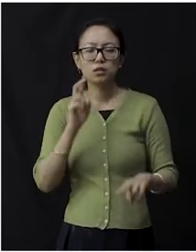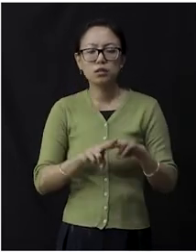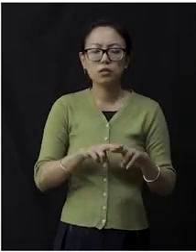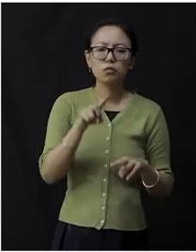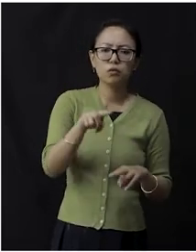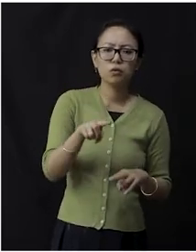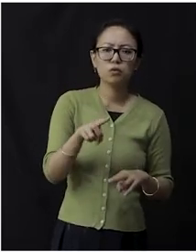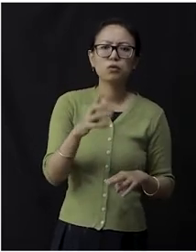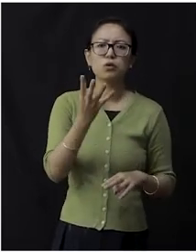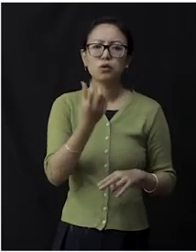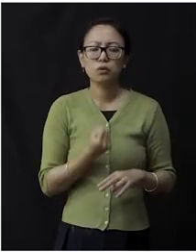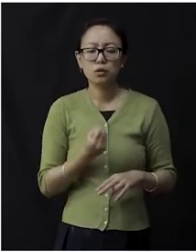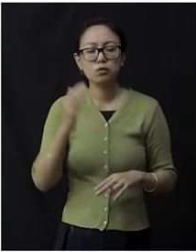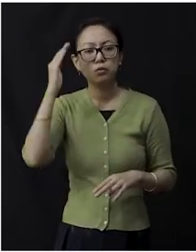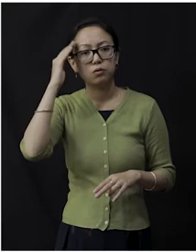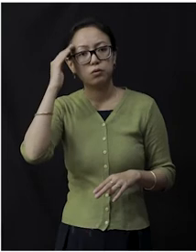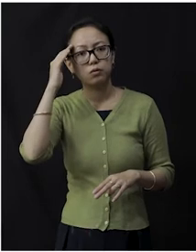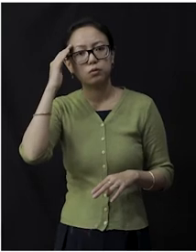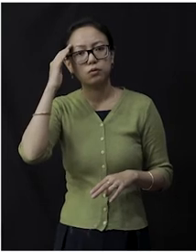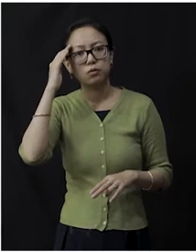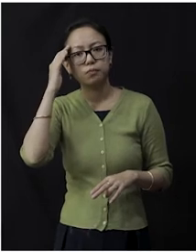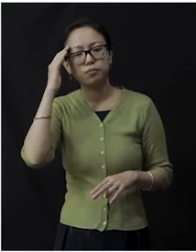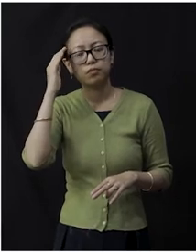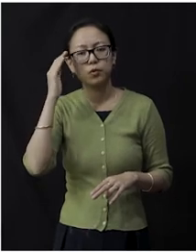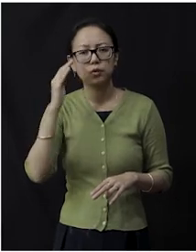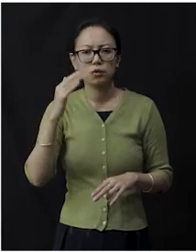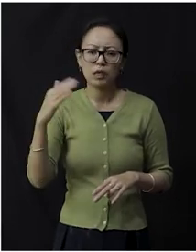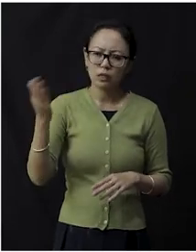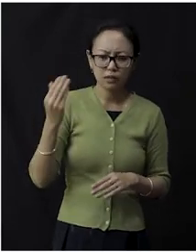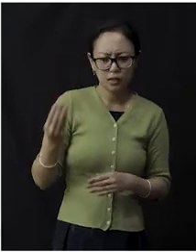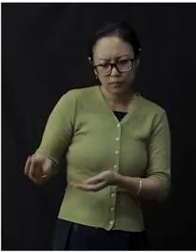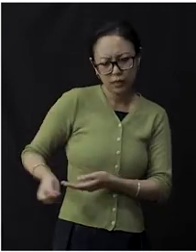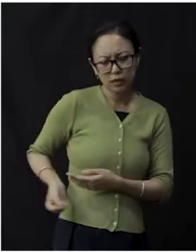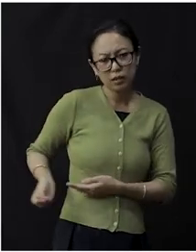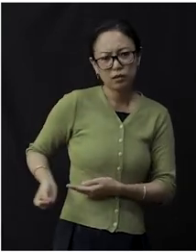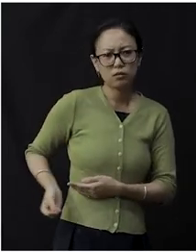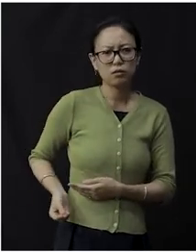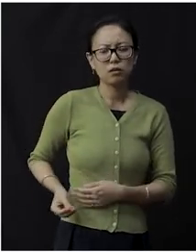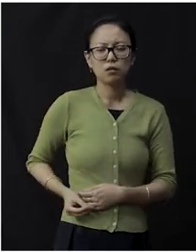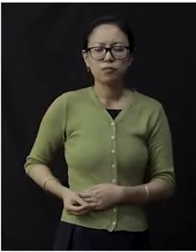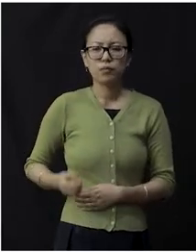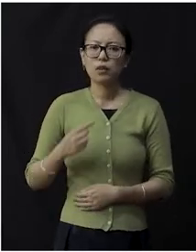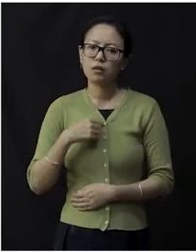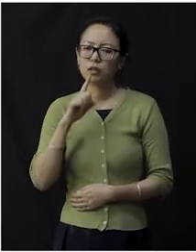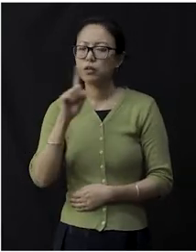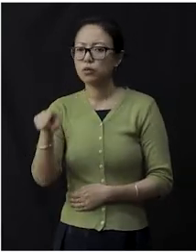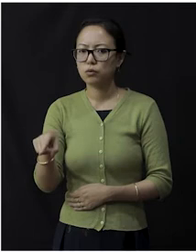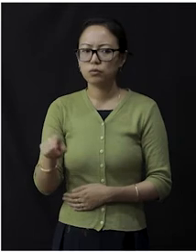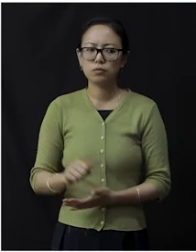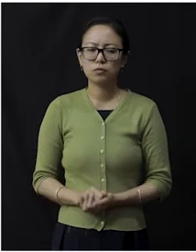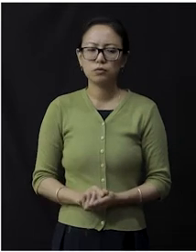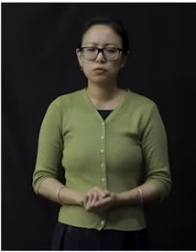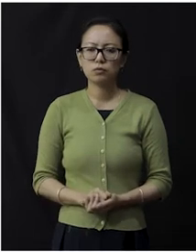eat for my dinner, come closer. I don't want everybody else to know what I'm eating. So you come closer